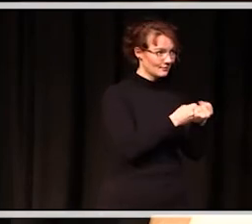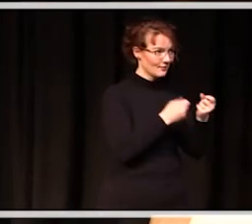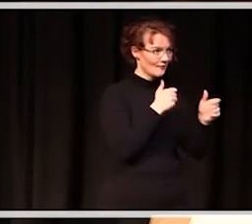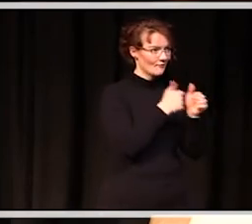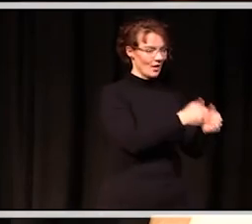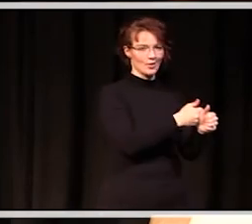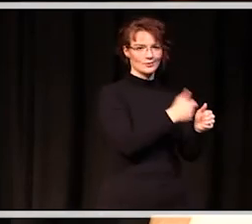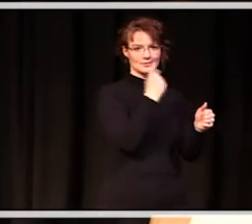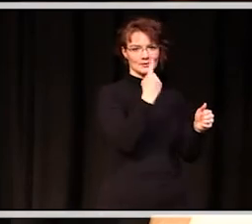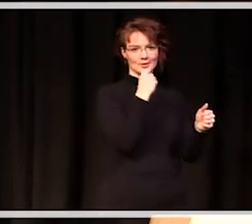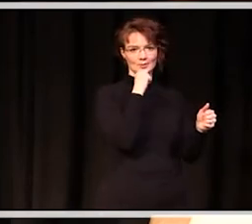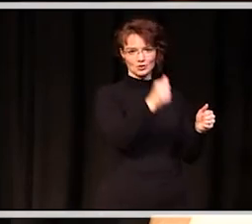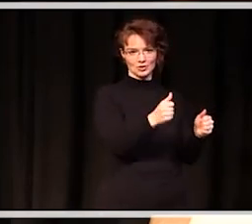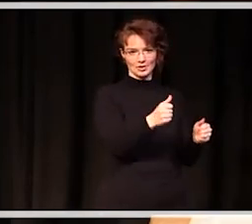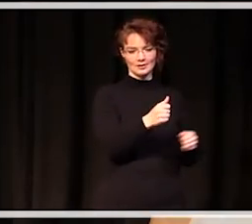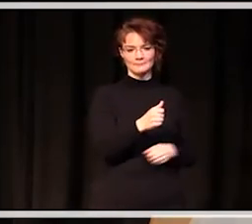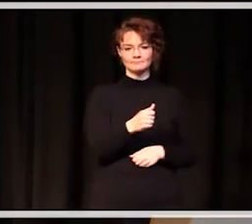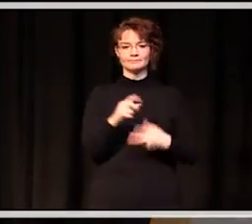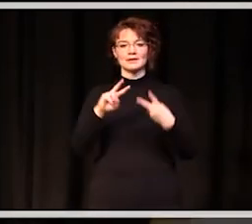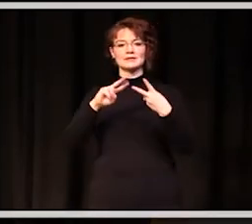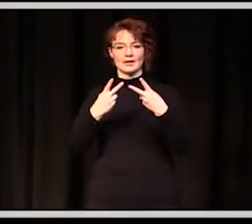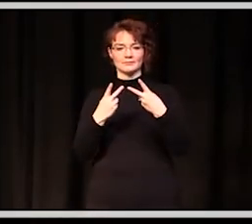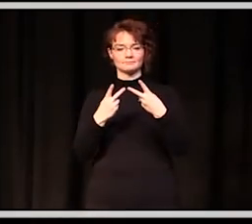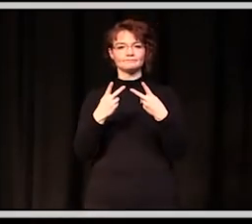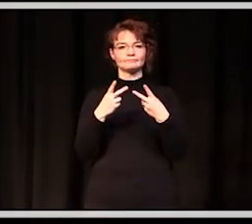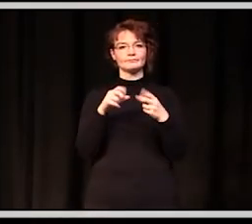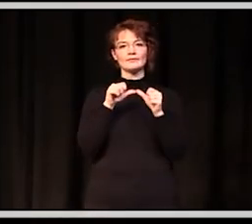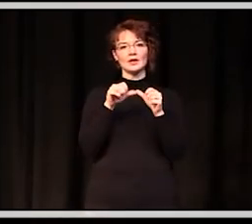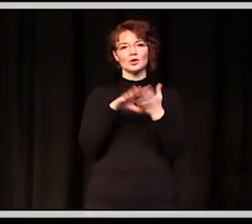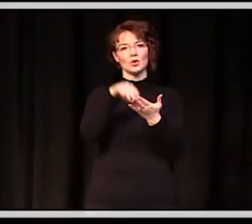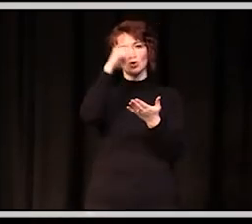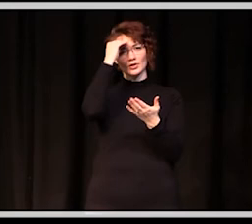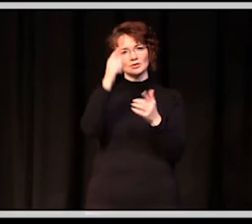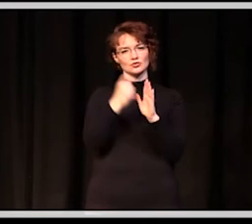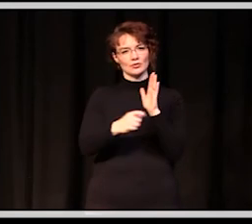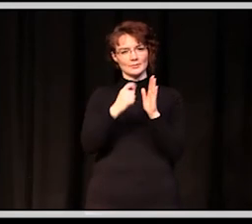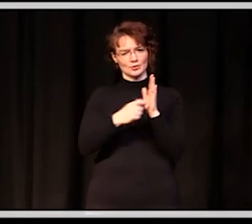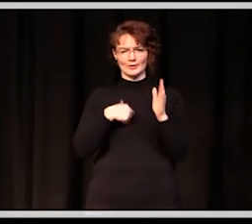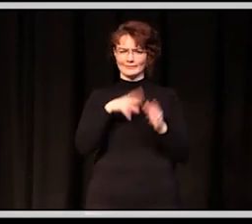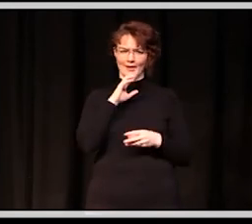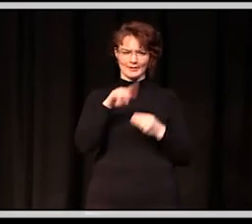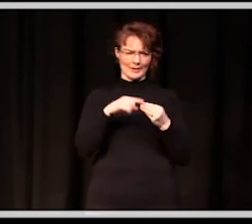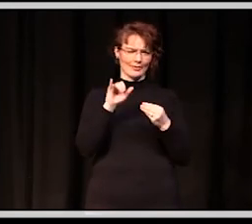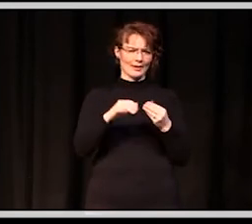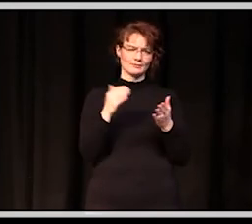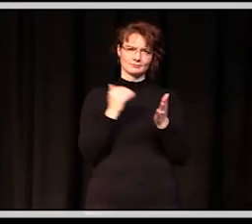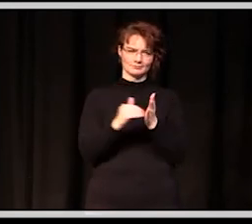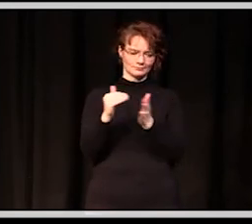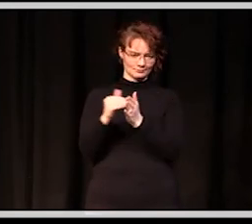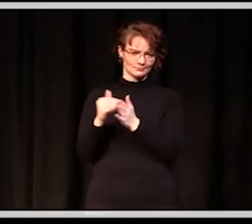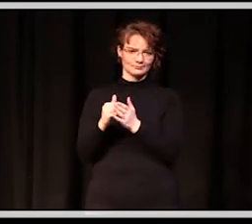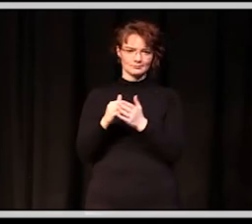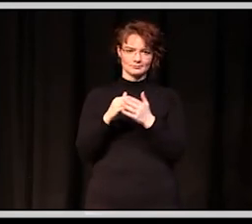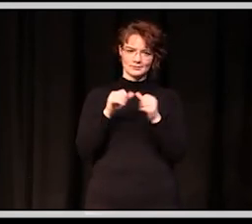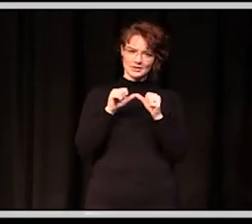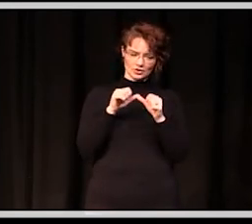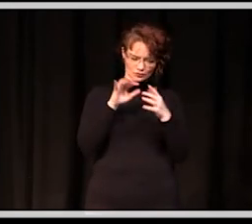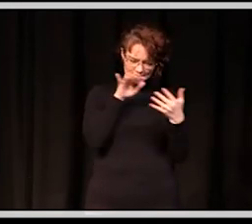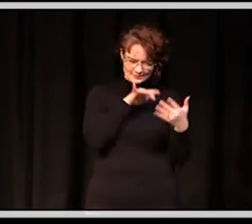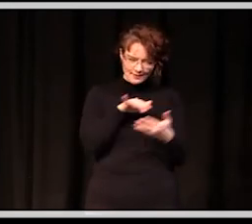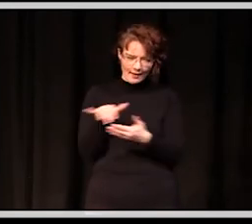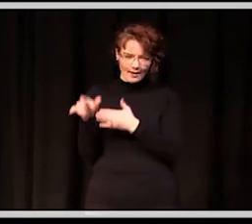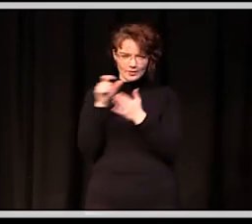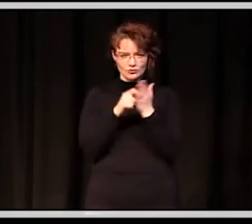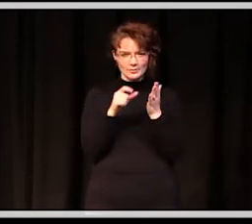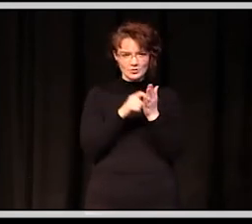one. Learn the language of Scripture. We've been talking about this. Marinate in Scripture. You